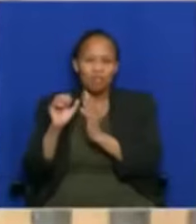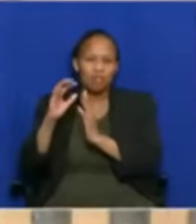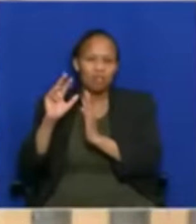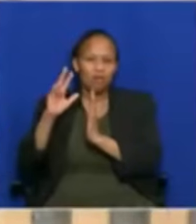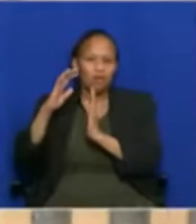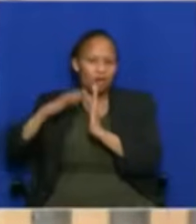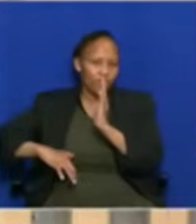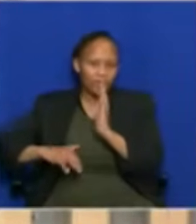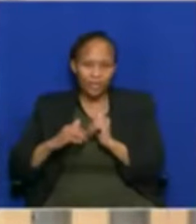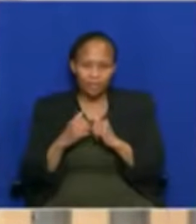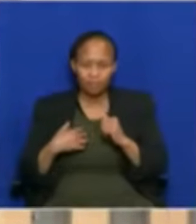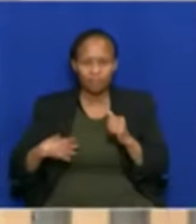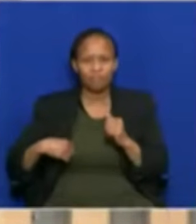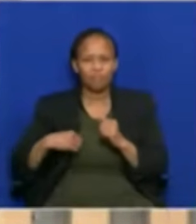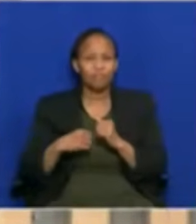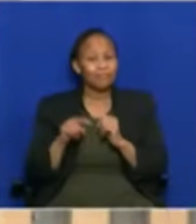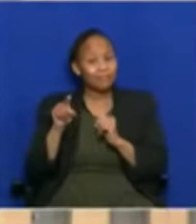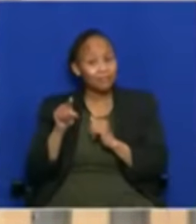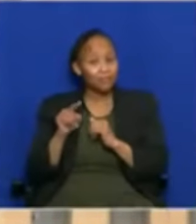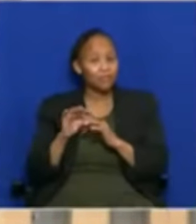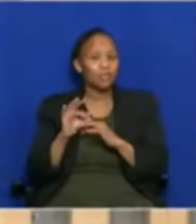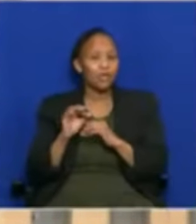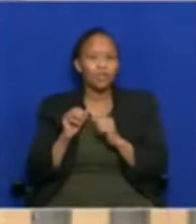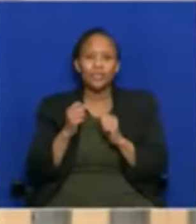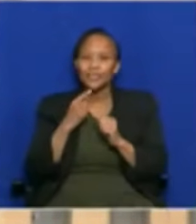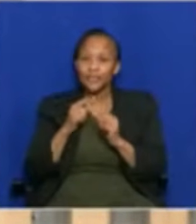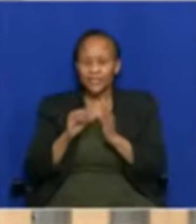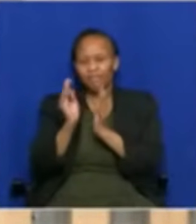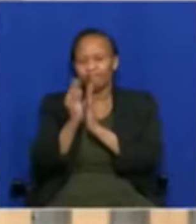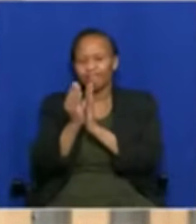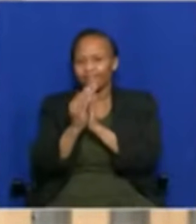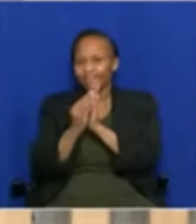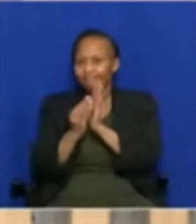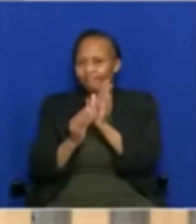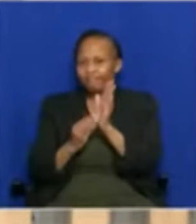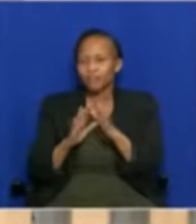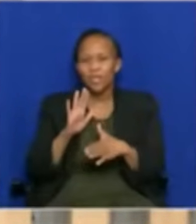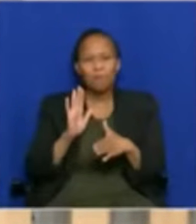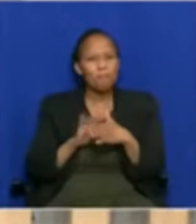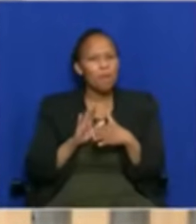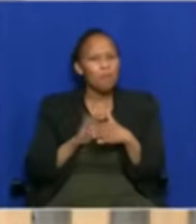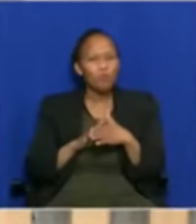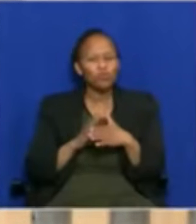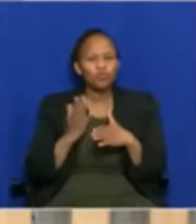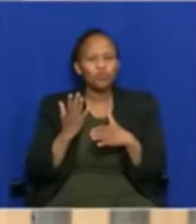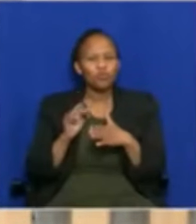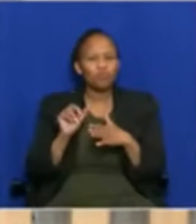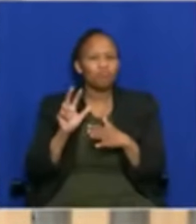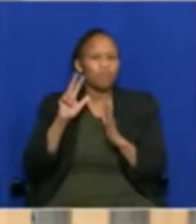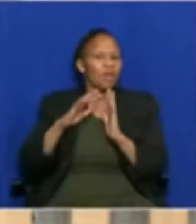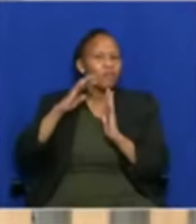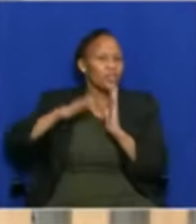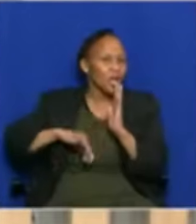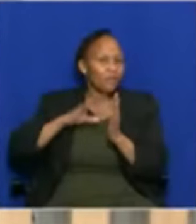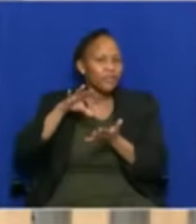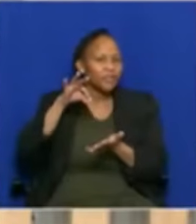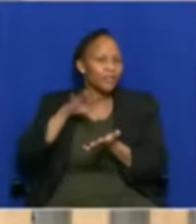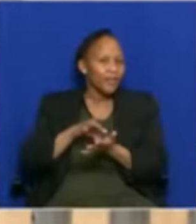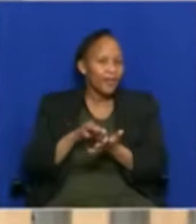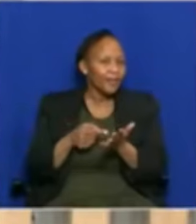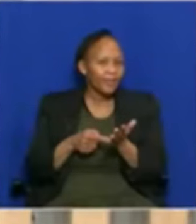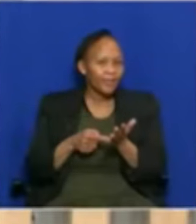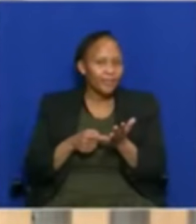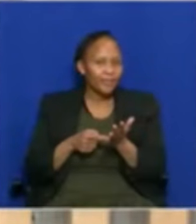furnished in support of. It doesn't say the purpose for which the affidavit was signed on the face of the document itself. It